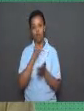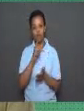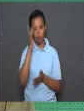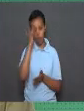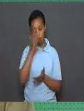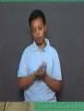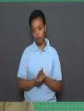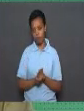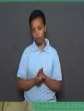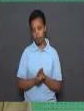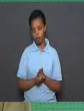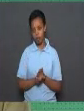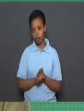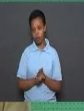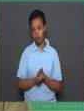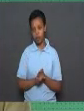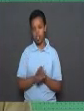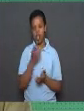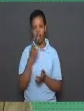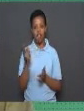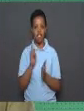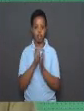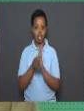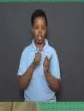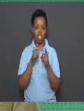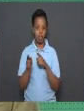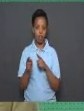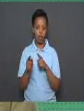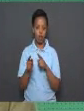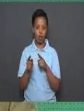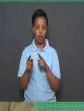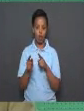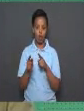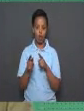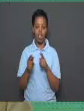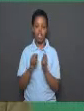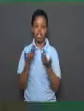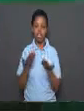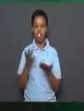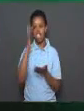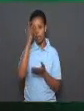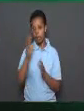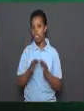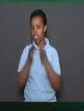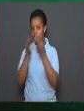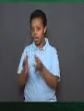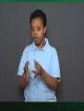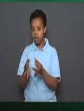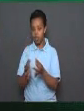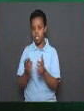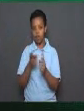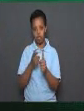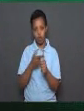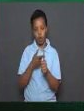disease. Some examples in which diseases can be transmitted are by